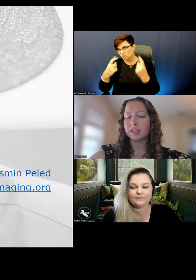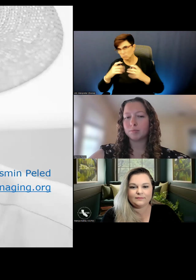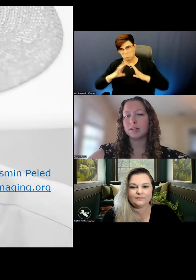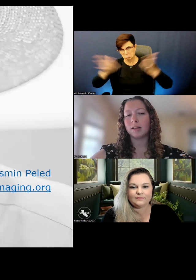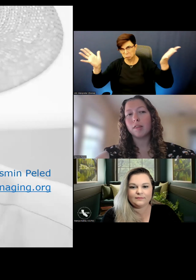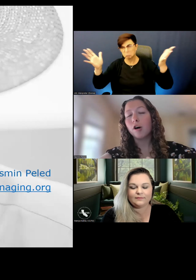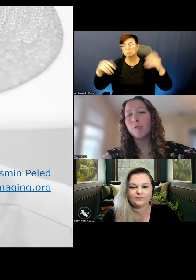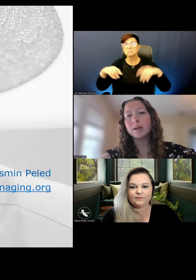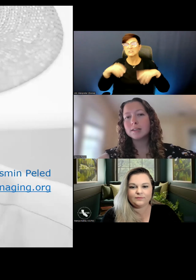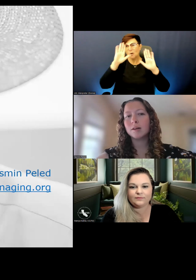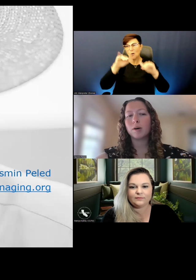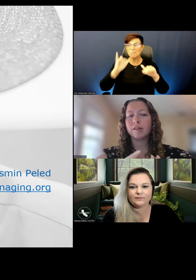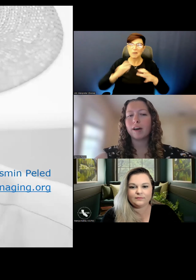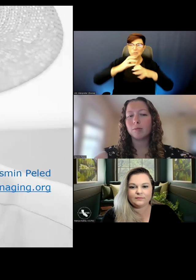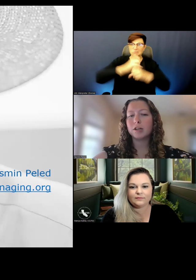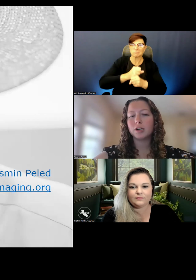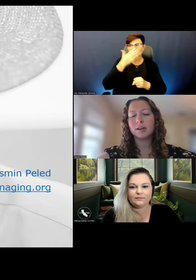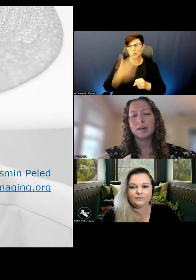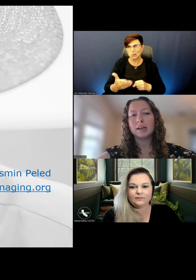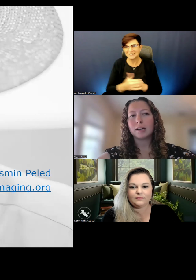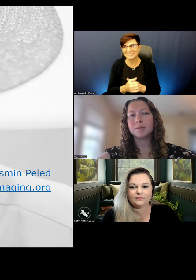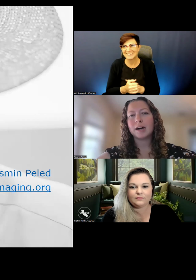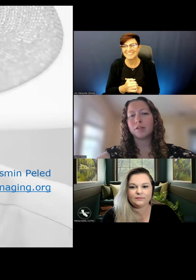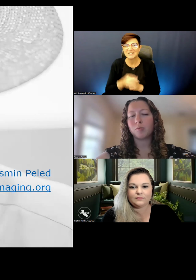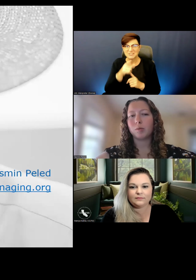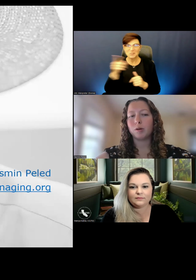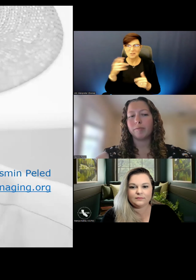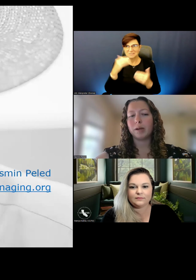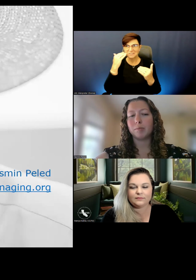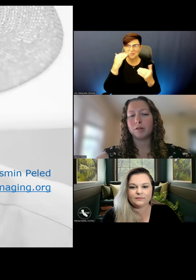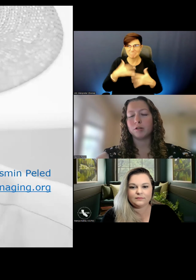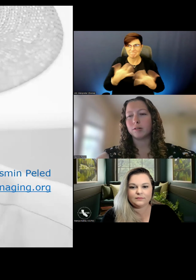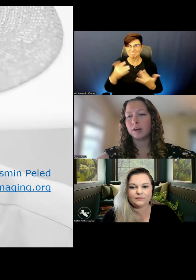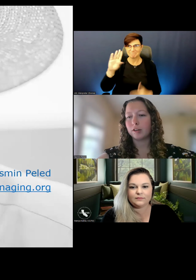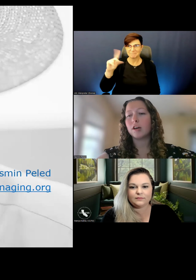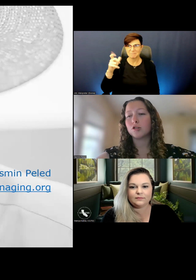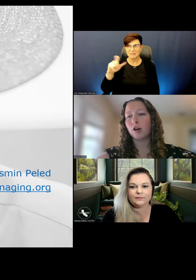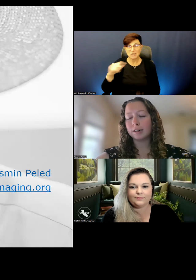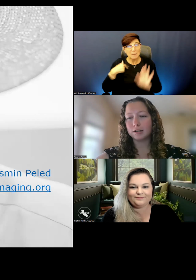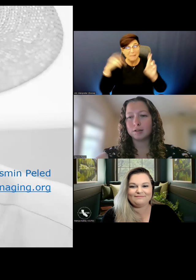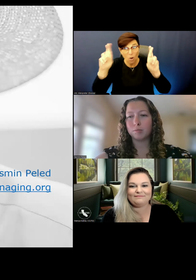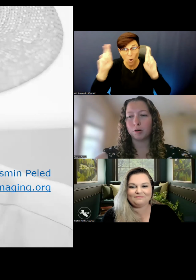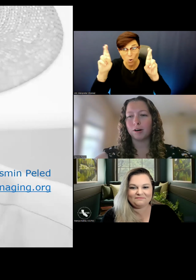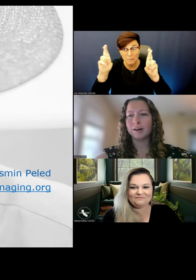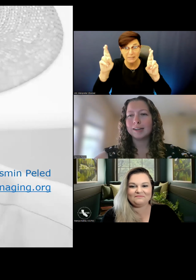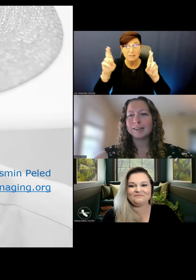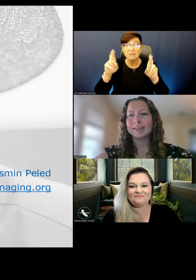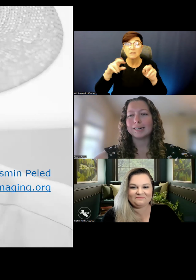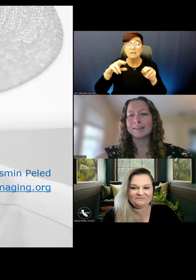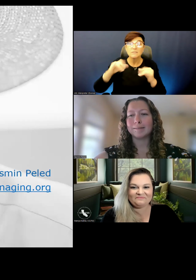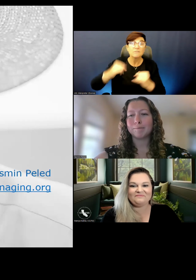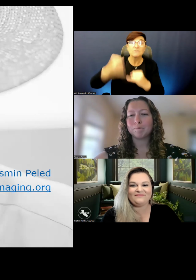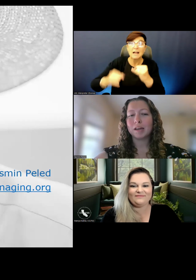initial investments, and the hope is that when the final budget comes out that we will be able to have extracted some more